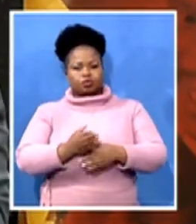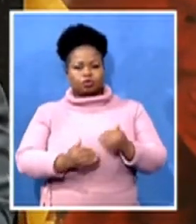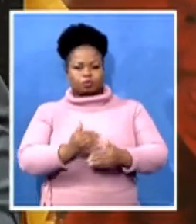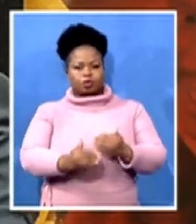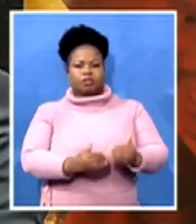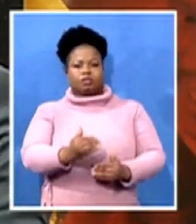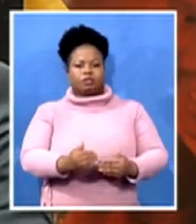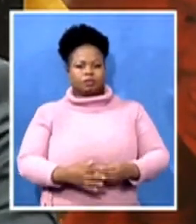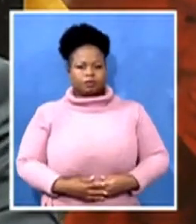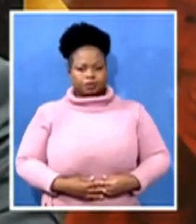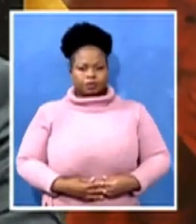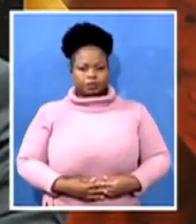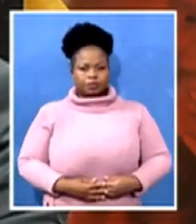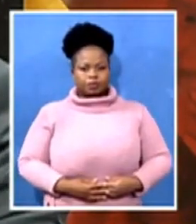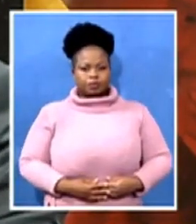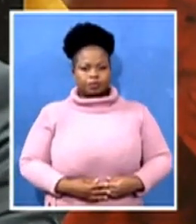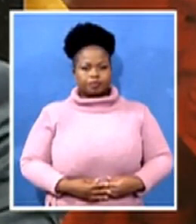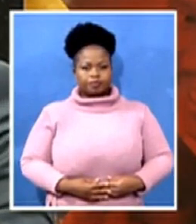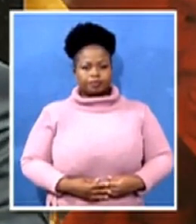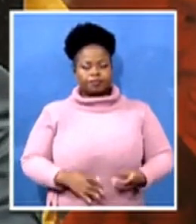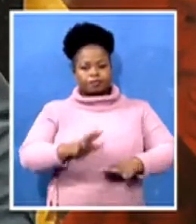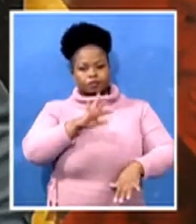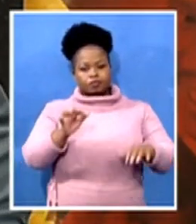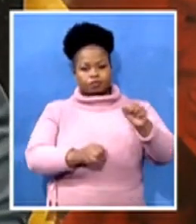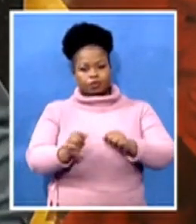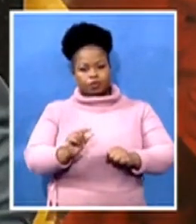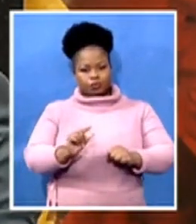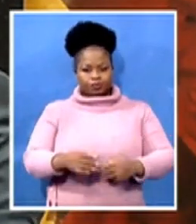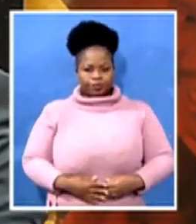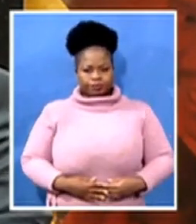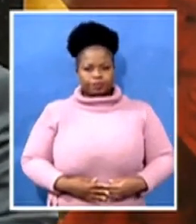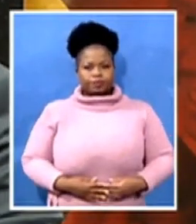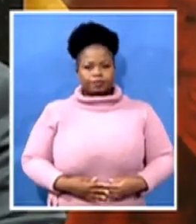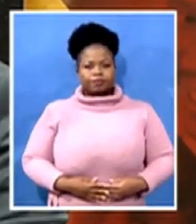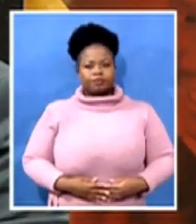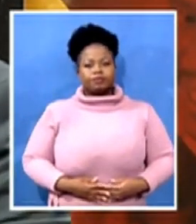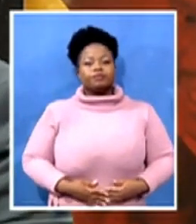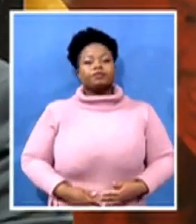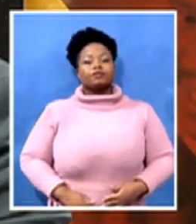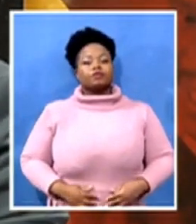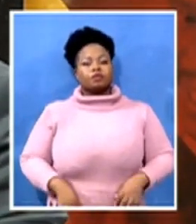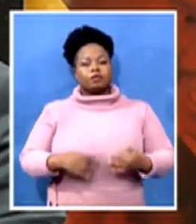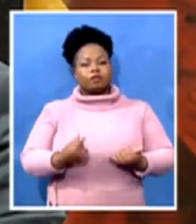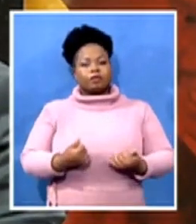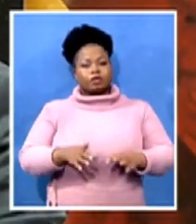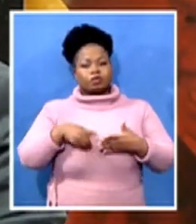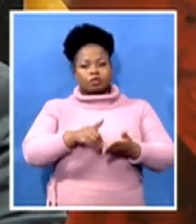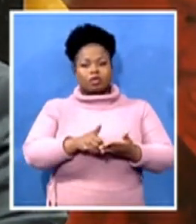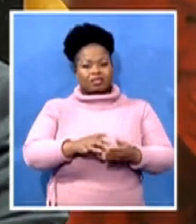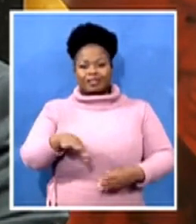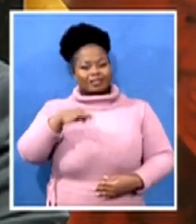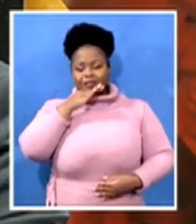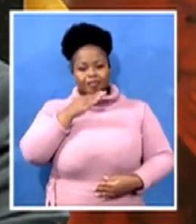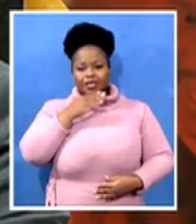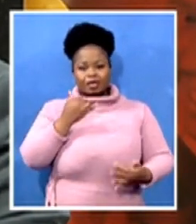As I conclude, Program Director, the relaxation of regulation does not mean we have won the war against